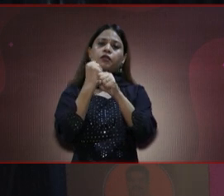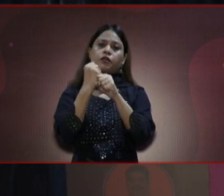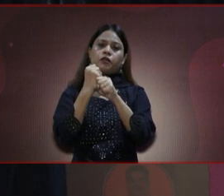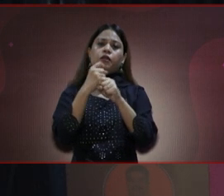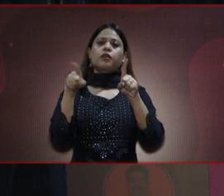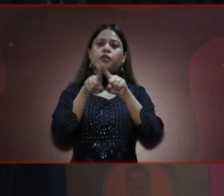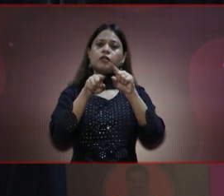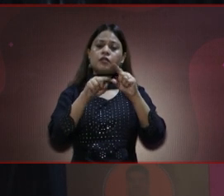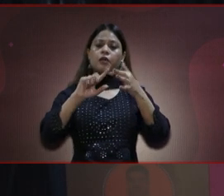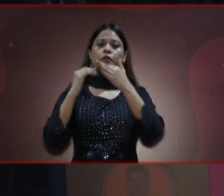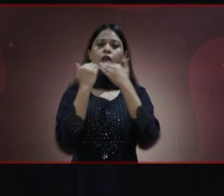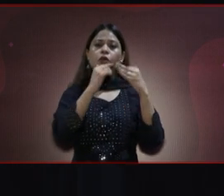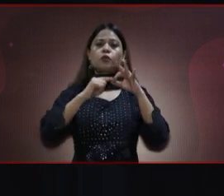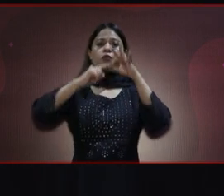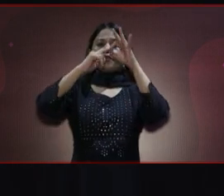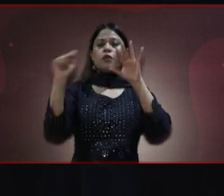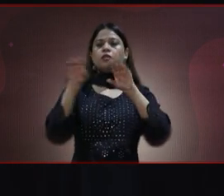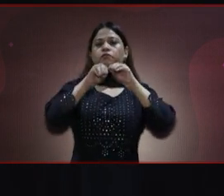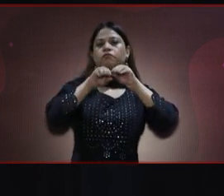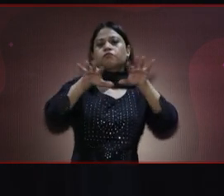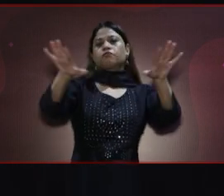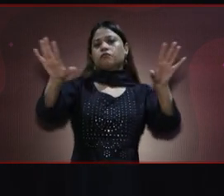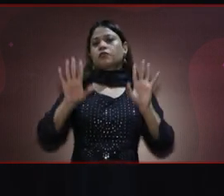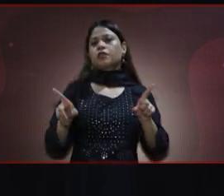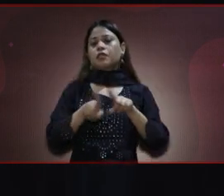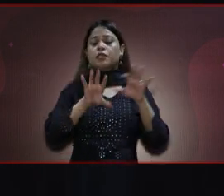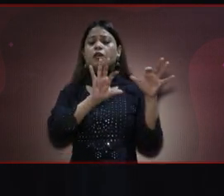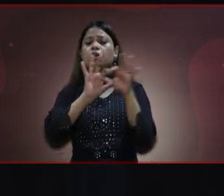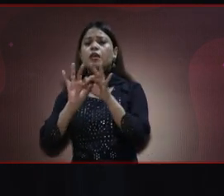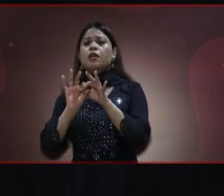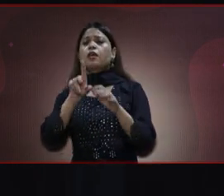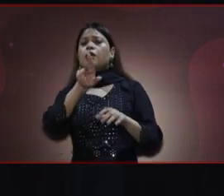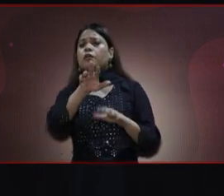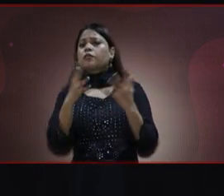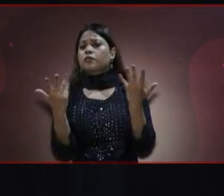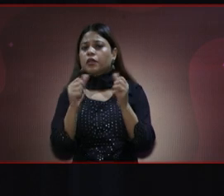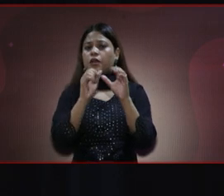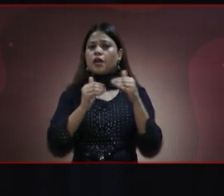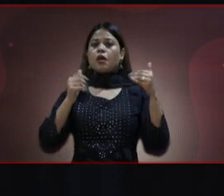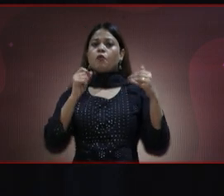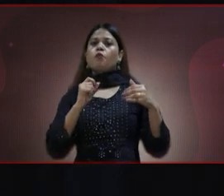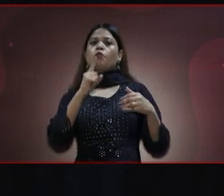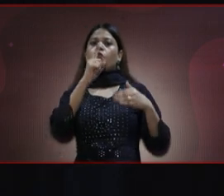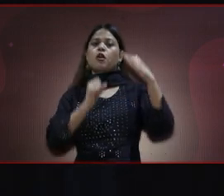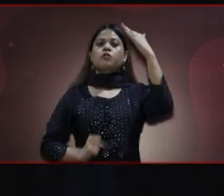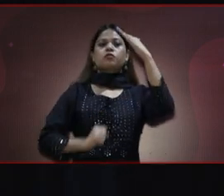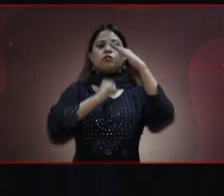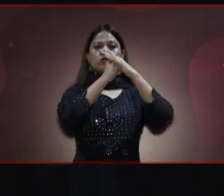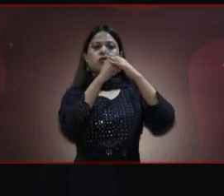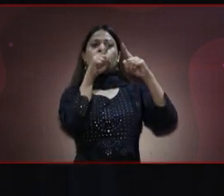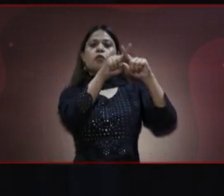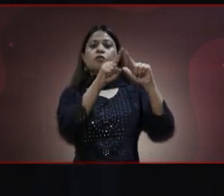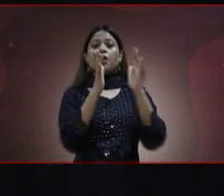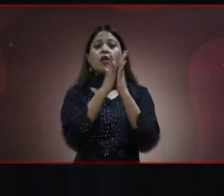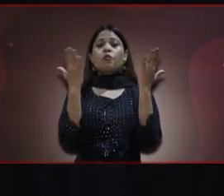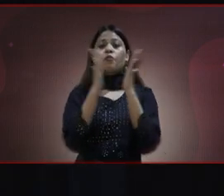deliver quality education to all. Through this collaboration, Amazon India becomes the one-stop destination for the